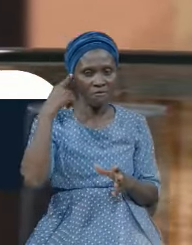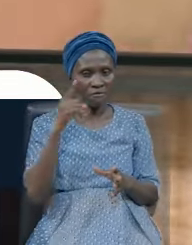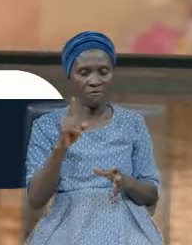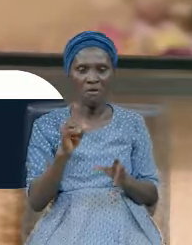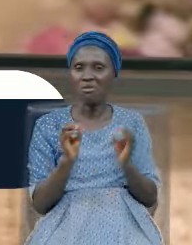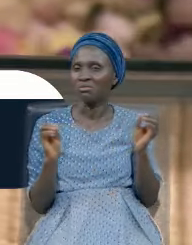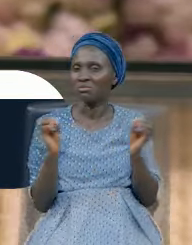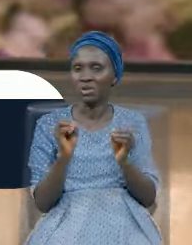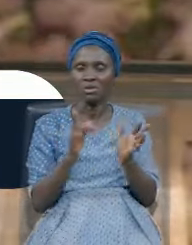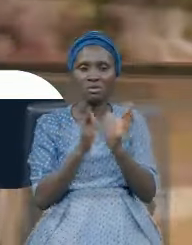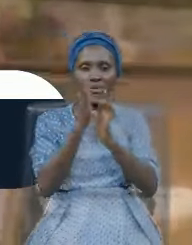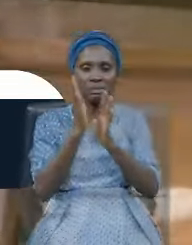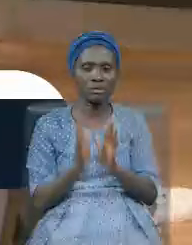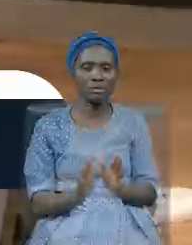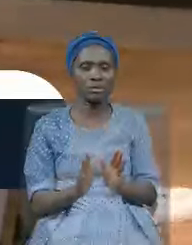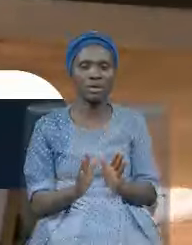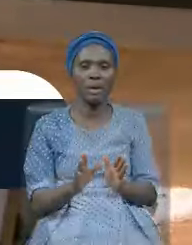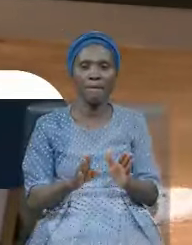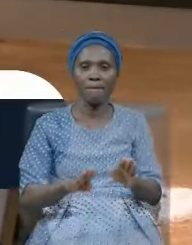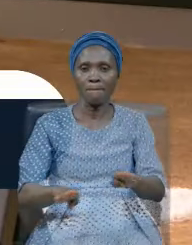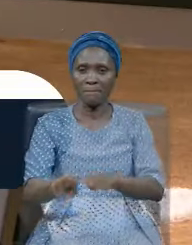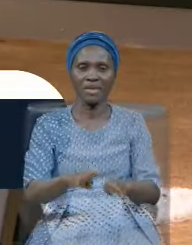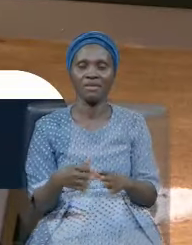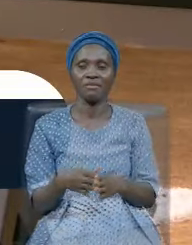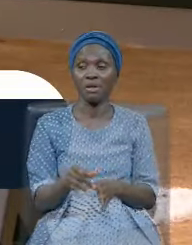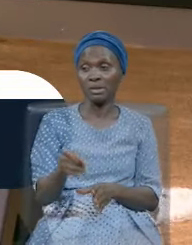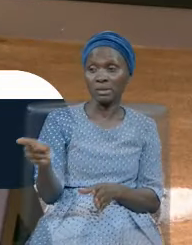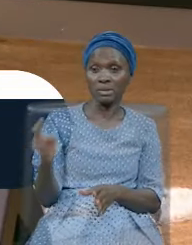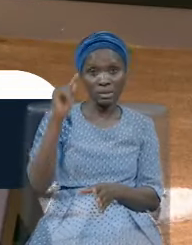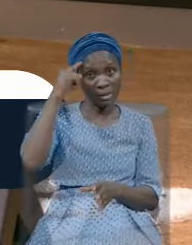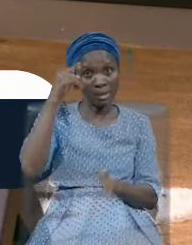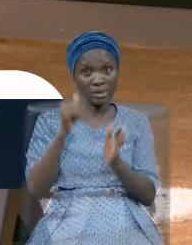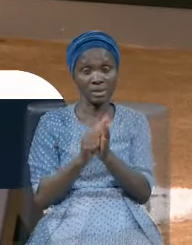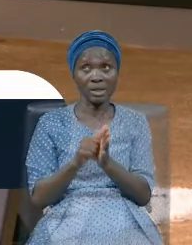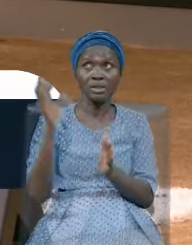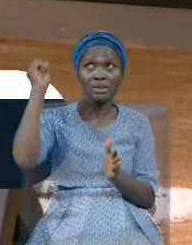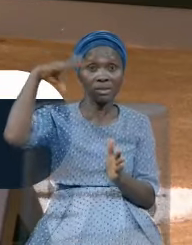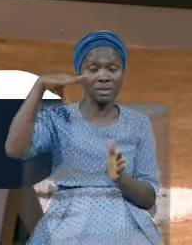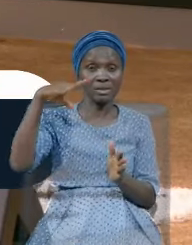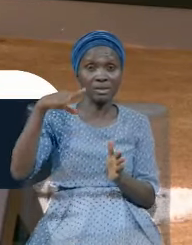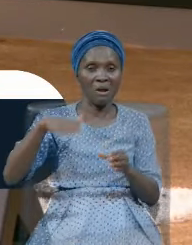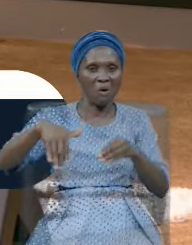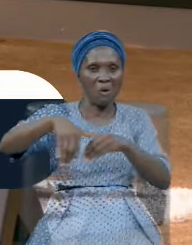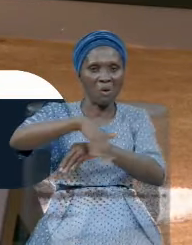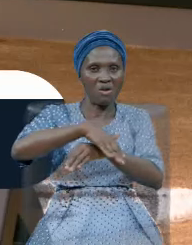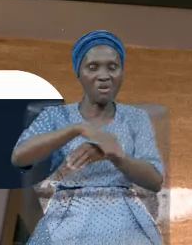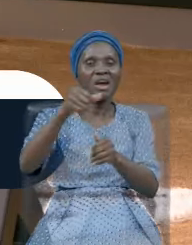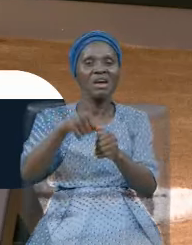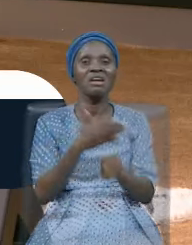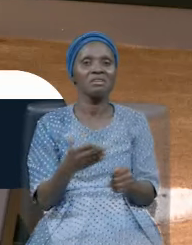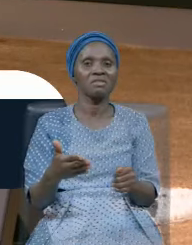think grace covers everything. On Christian, non-Christian